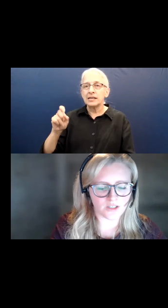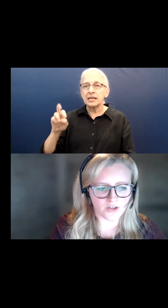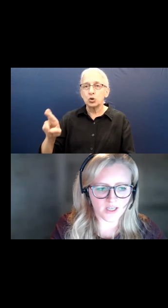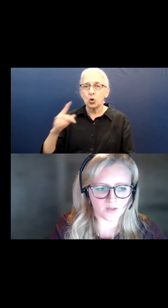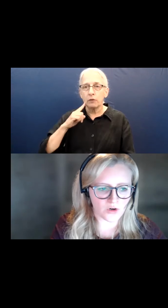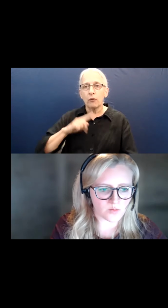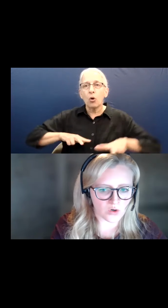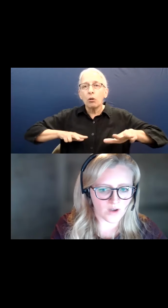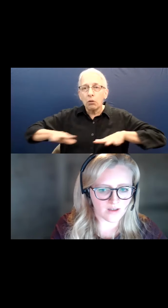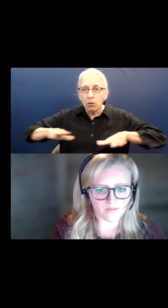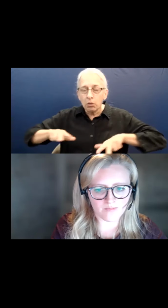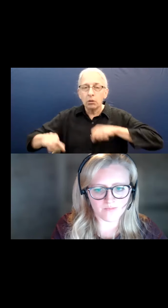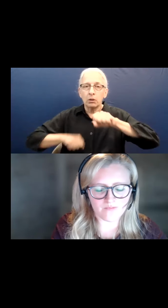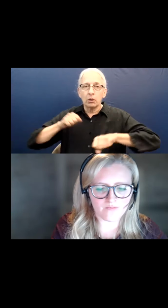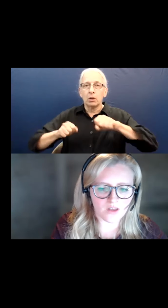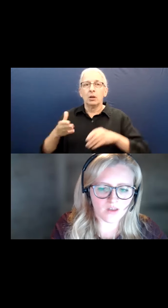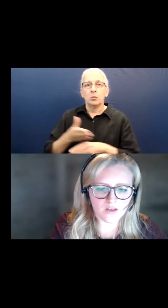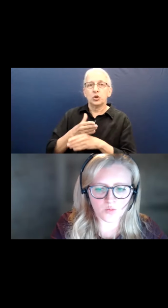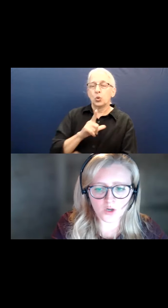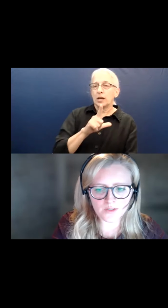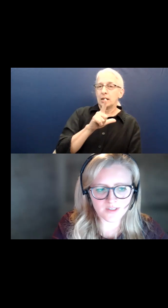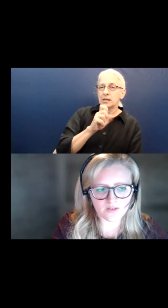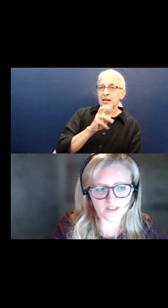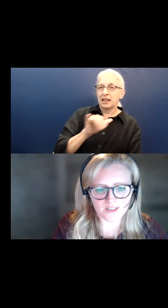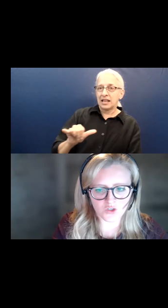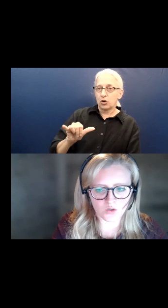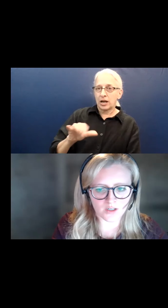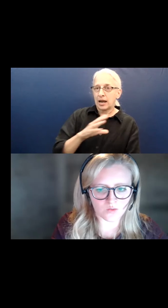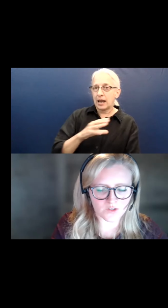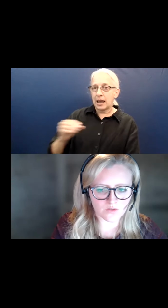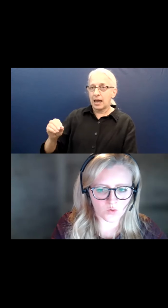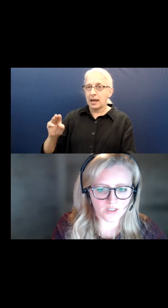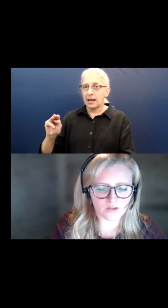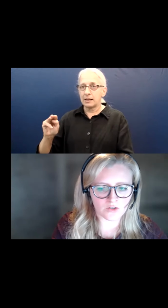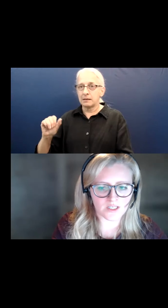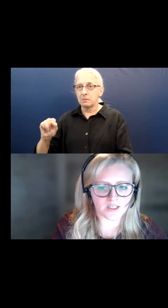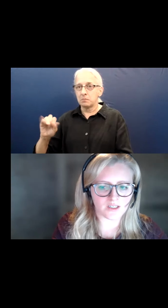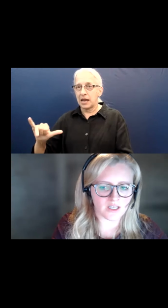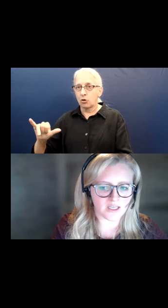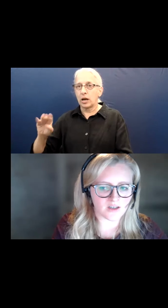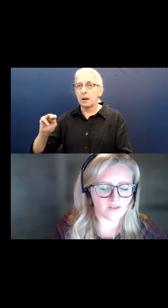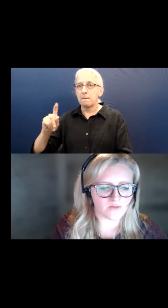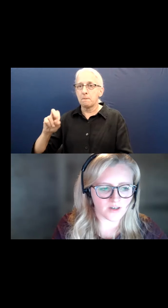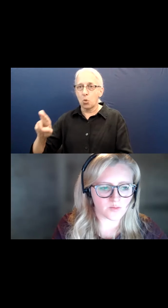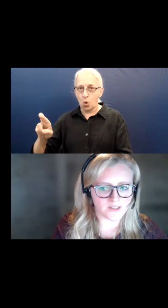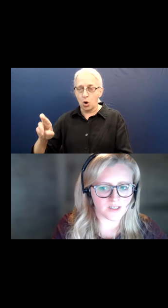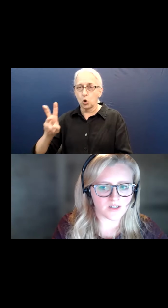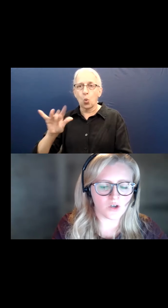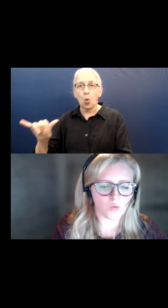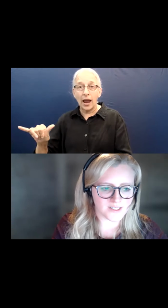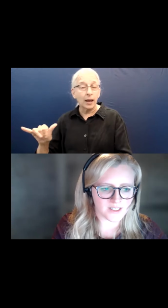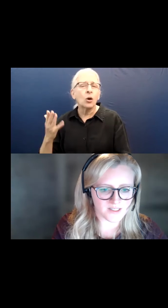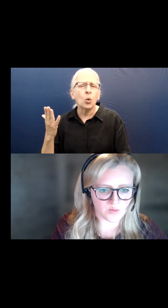between Leary and Marymore Way. The purpose of this detour was to avoid closing a lane of the very